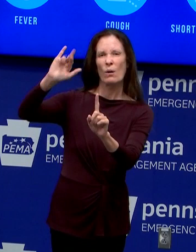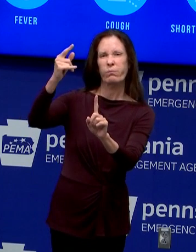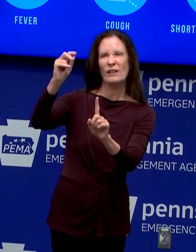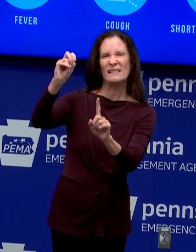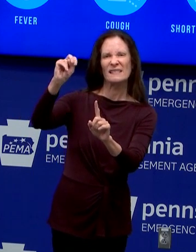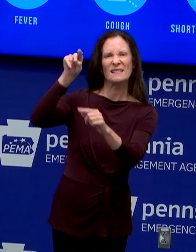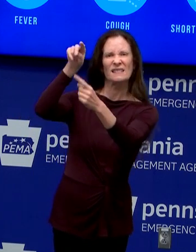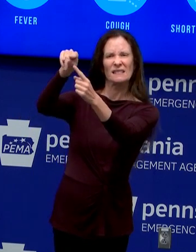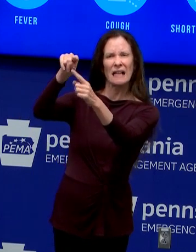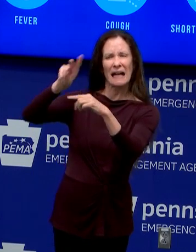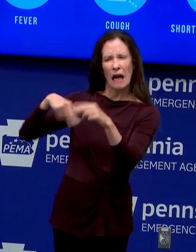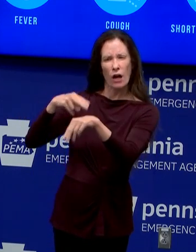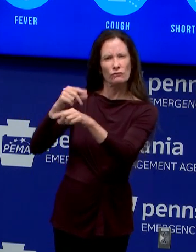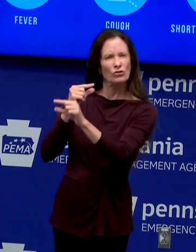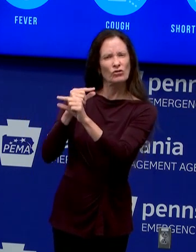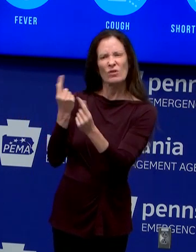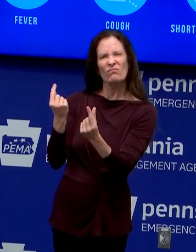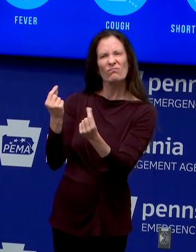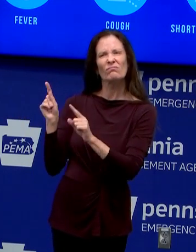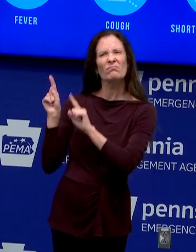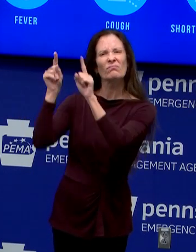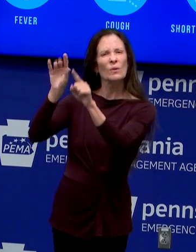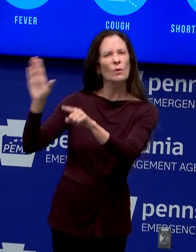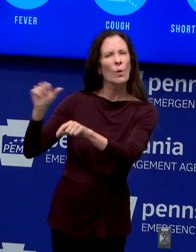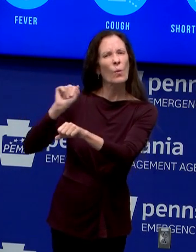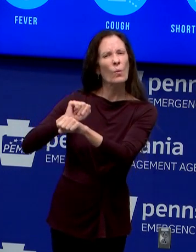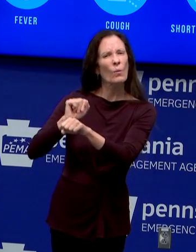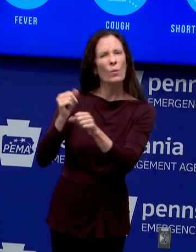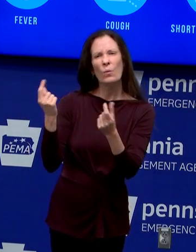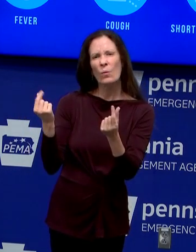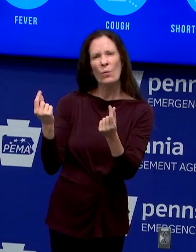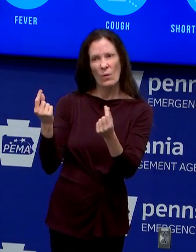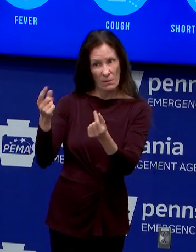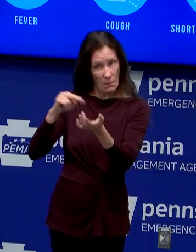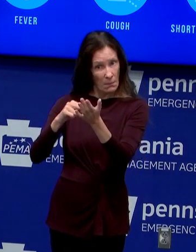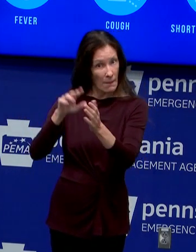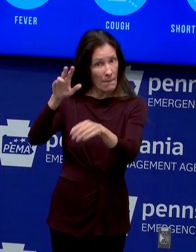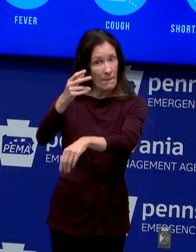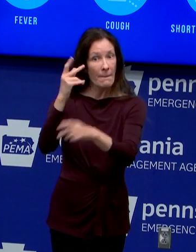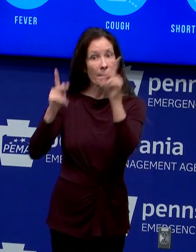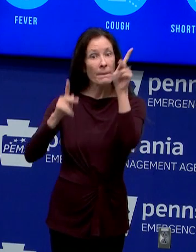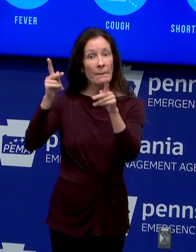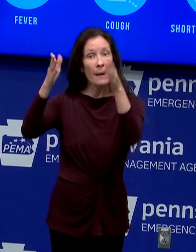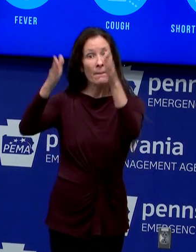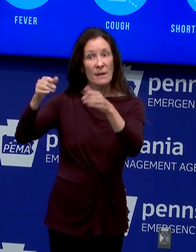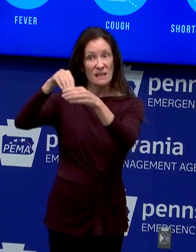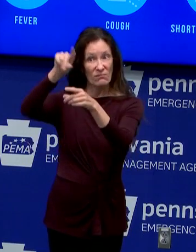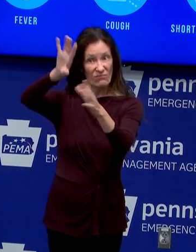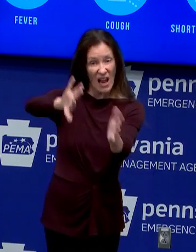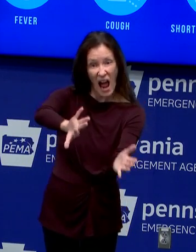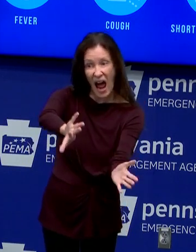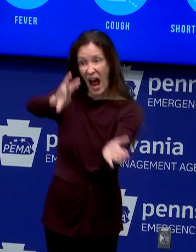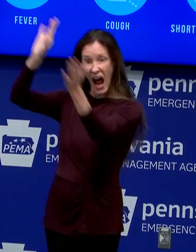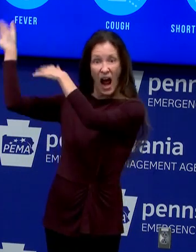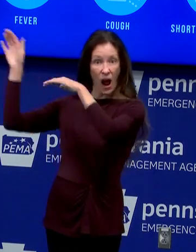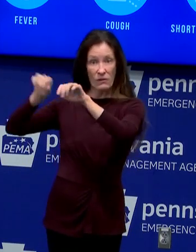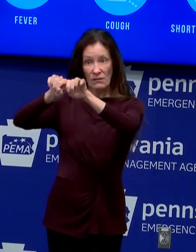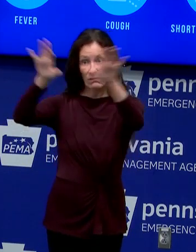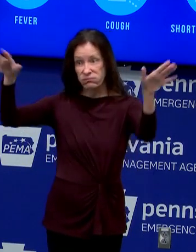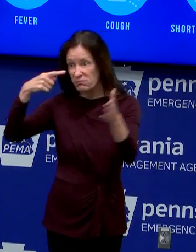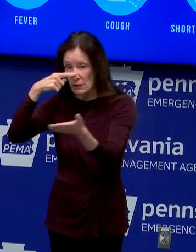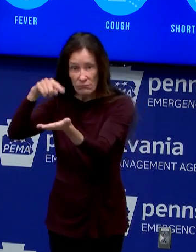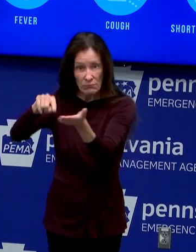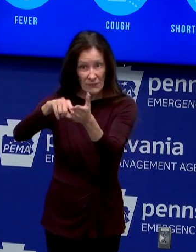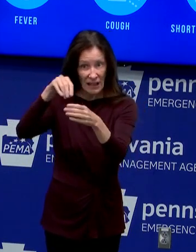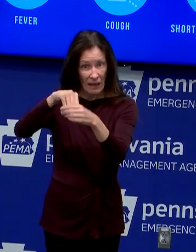evacuated, and will the management's handling of patients during the pandemic be investigated? Well, today we have placed a